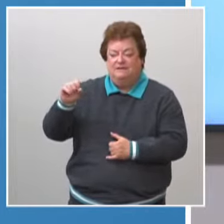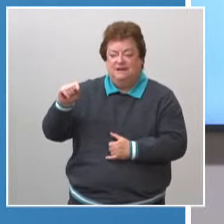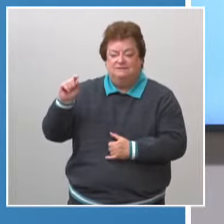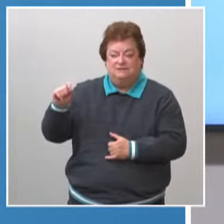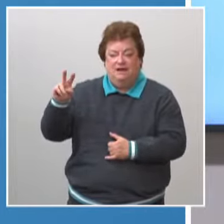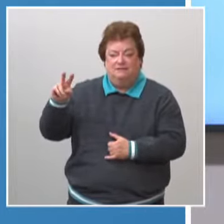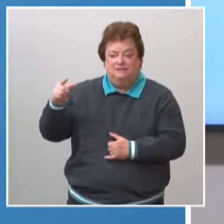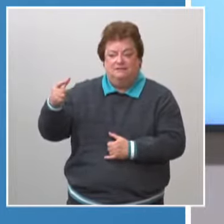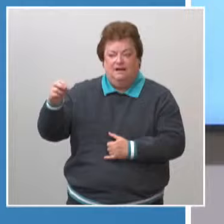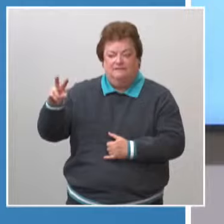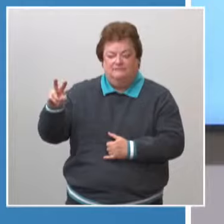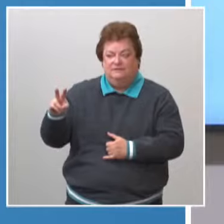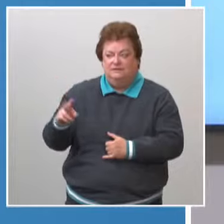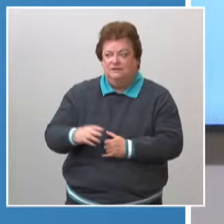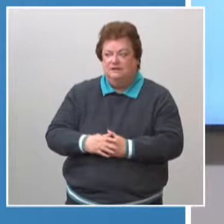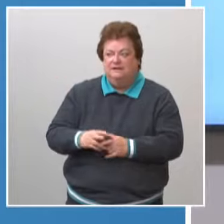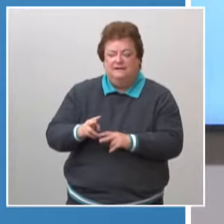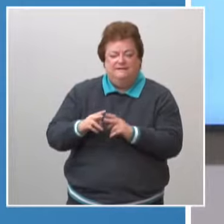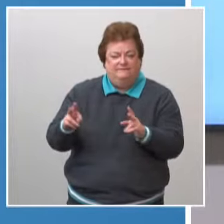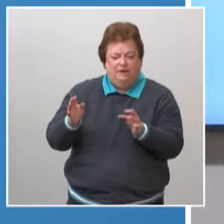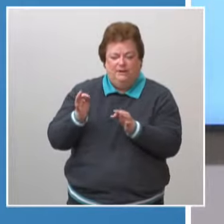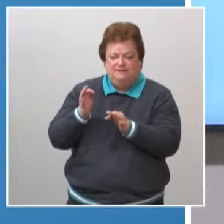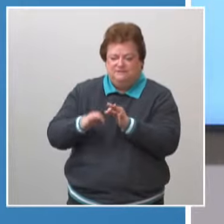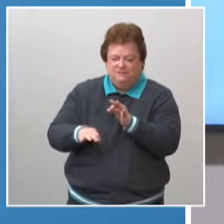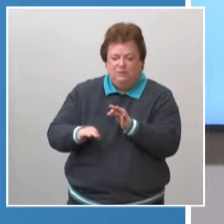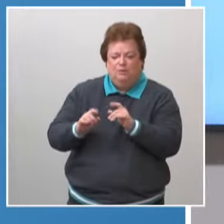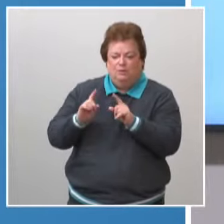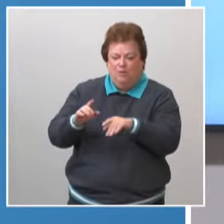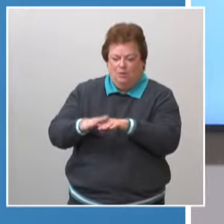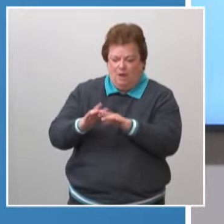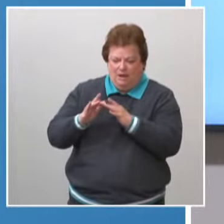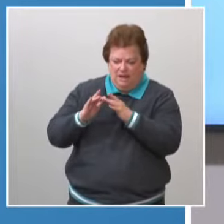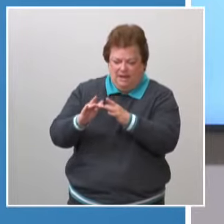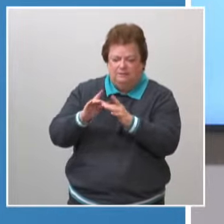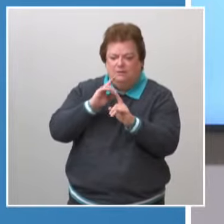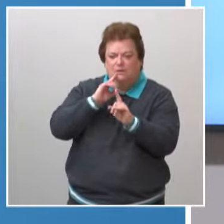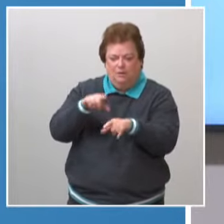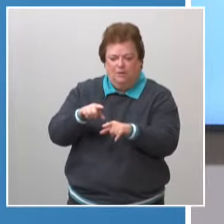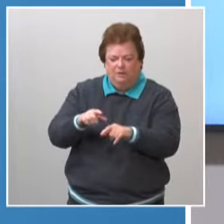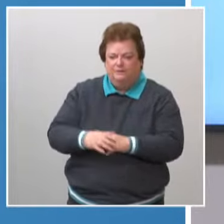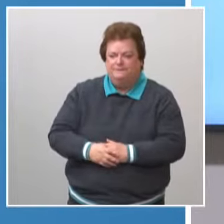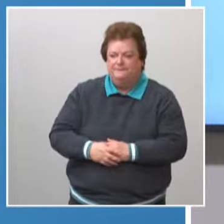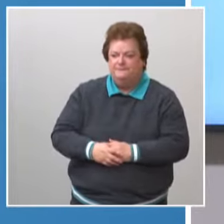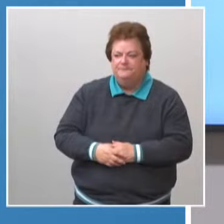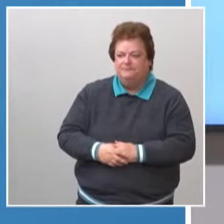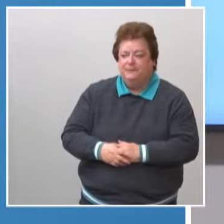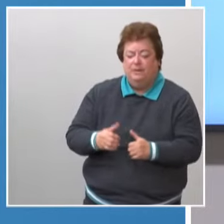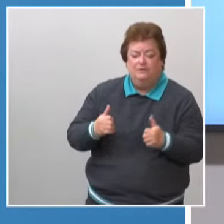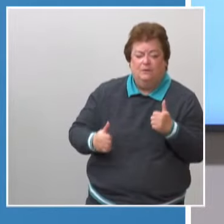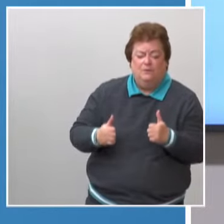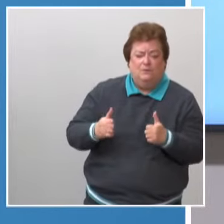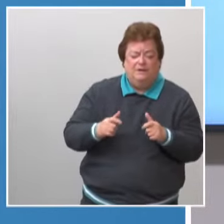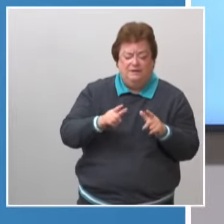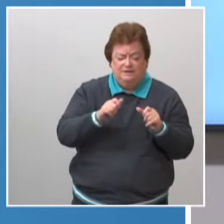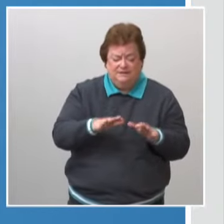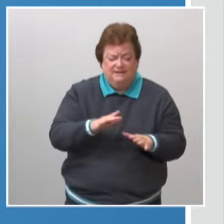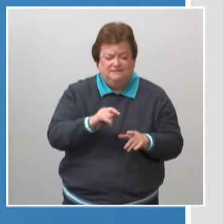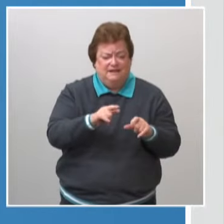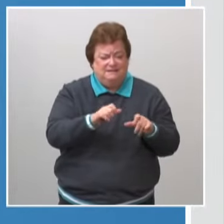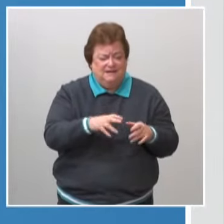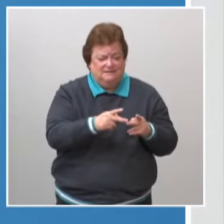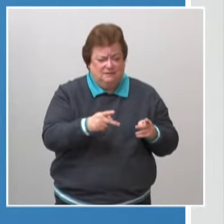covidtests.gov. And very simple to go online and order those. So whether you're getting tested at a testing